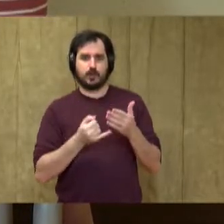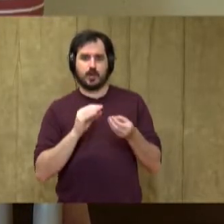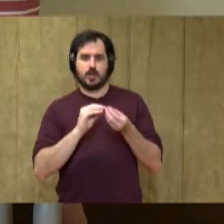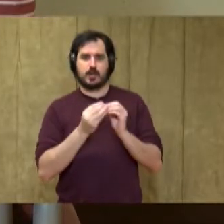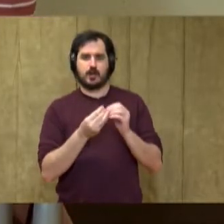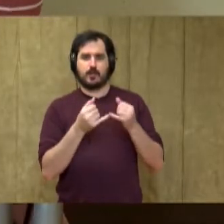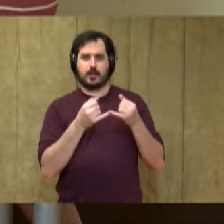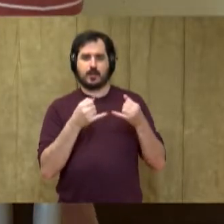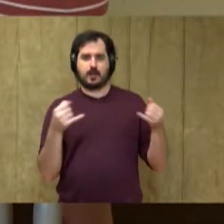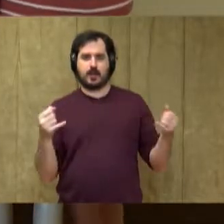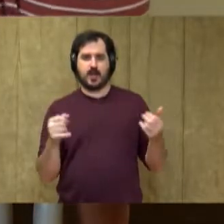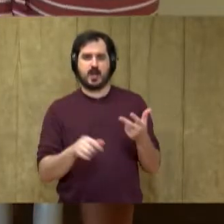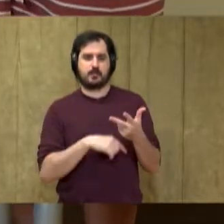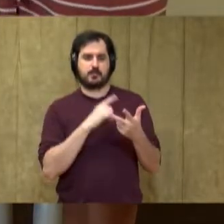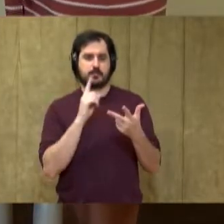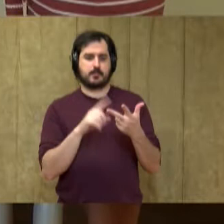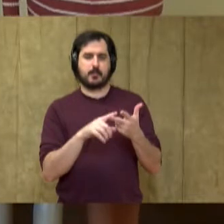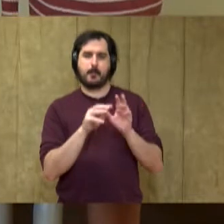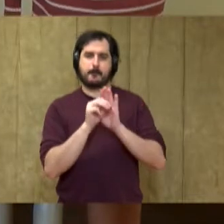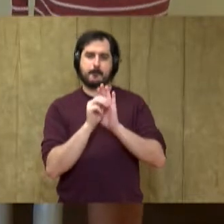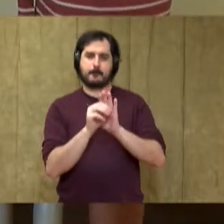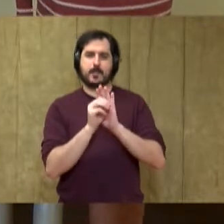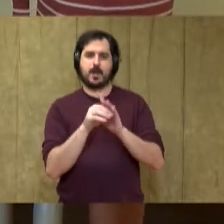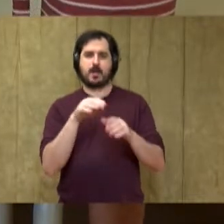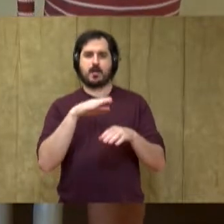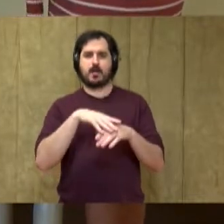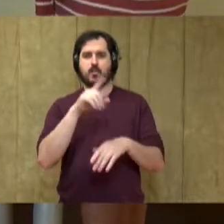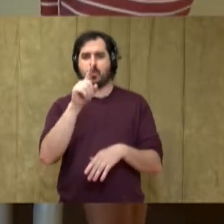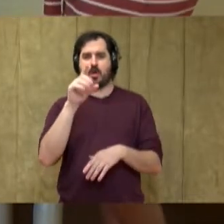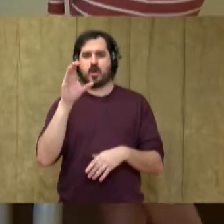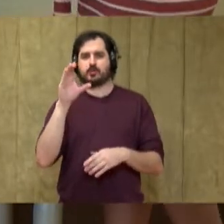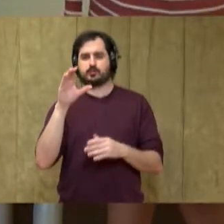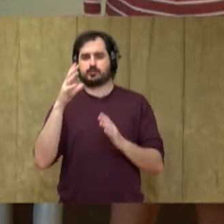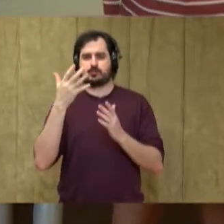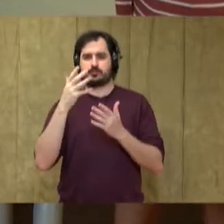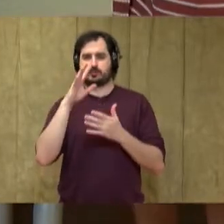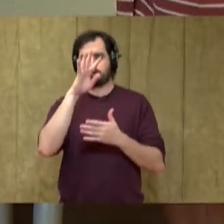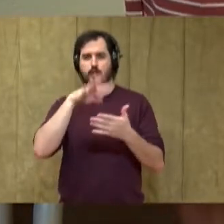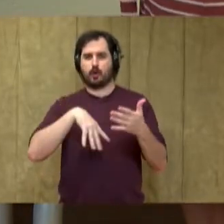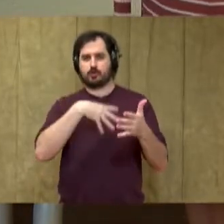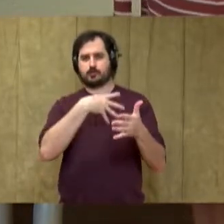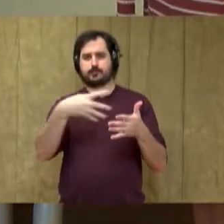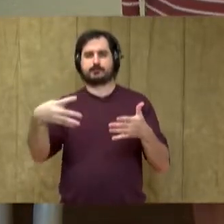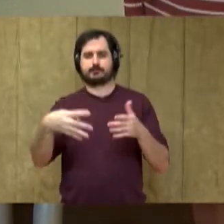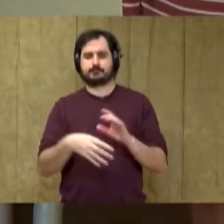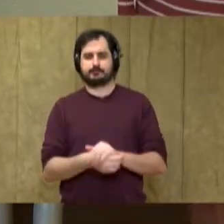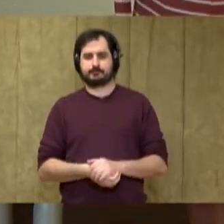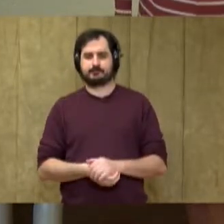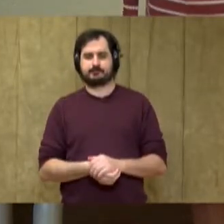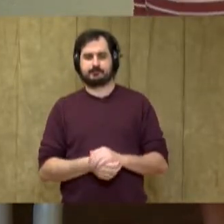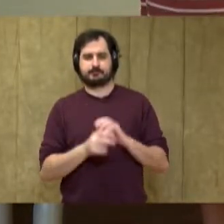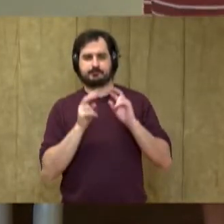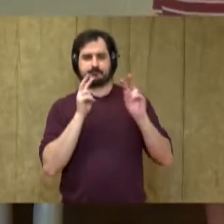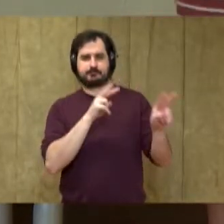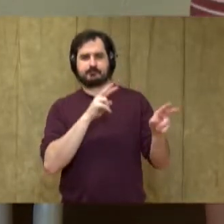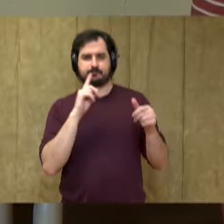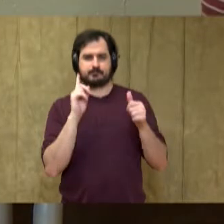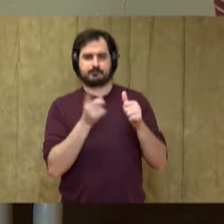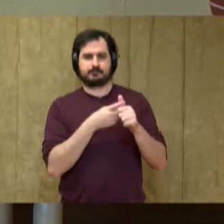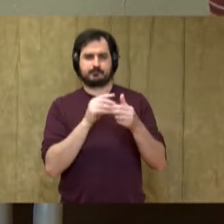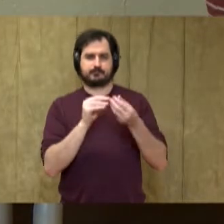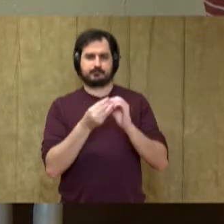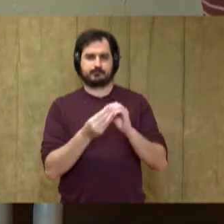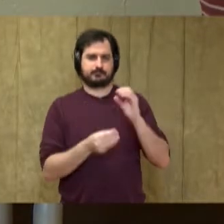chart. Let's do a model on our hundredths chart. So let's look at that first decimal, 26